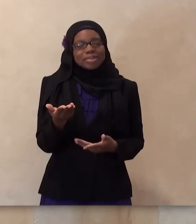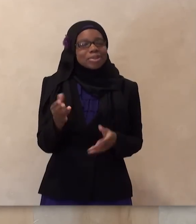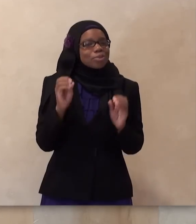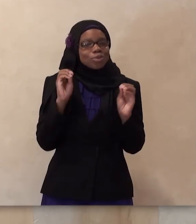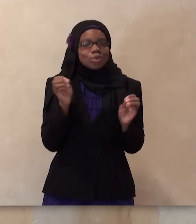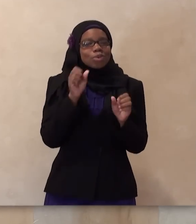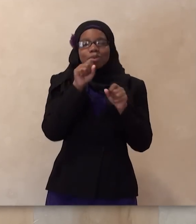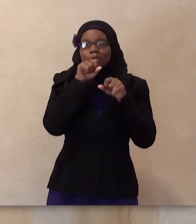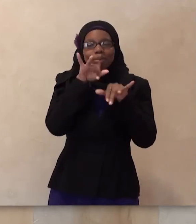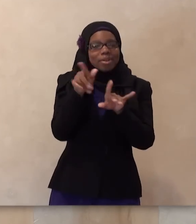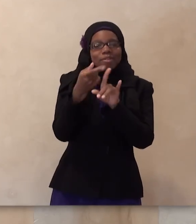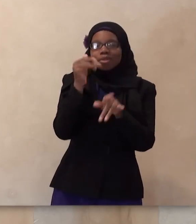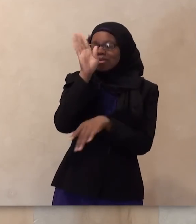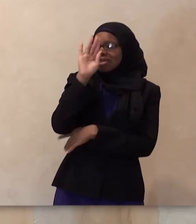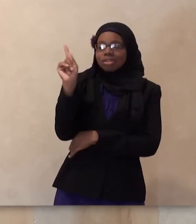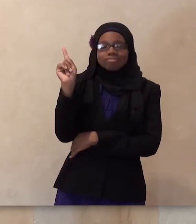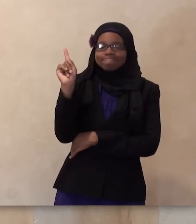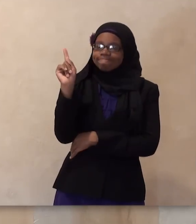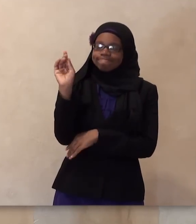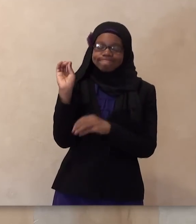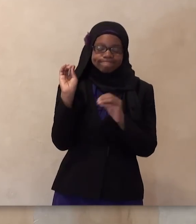from Allah subhanahu wa ta'ala.